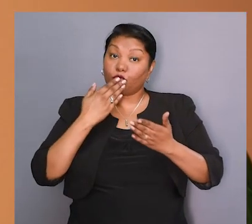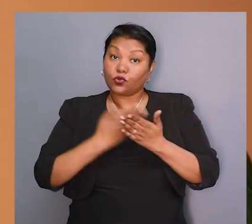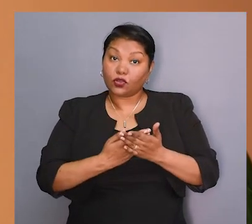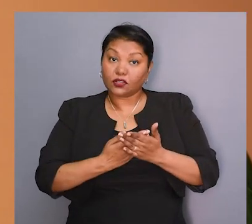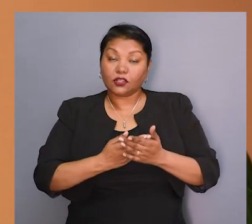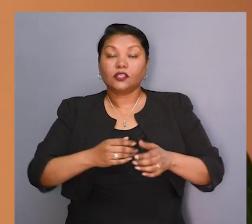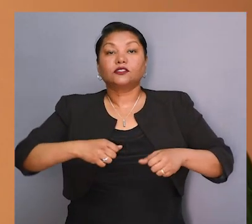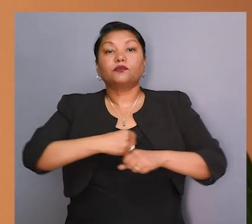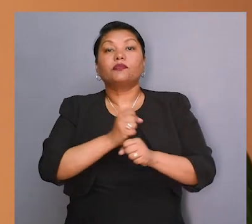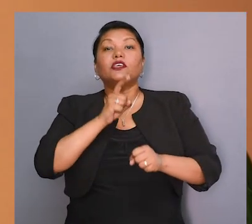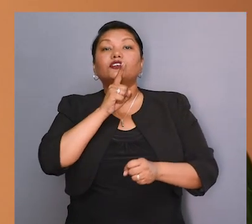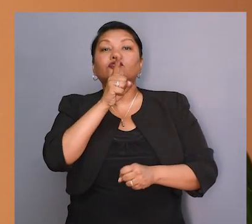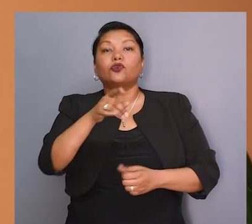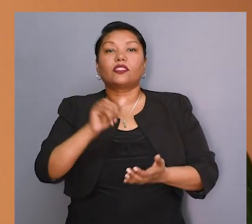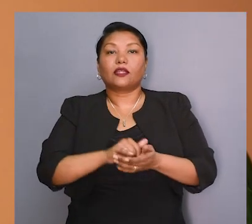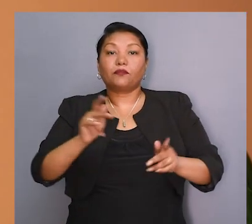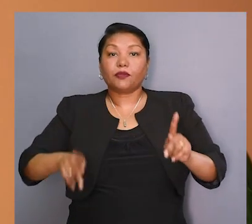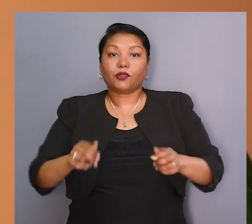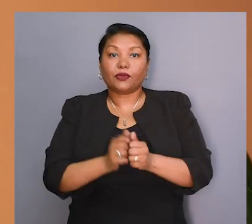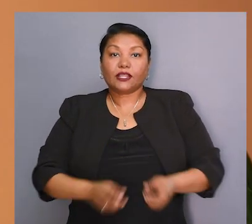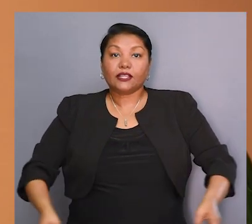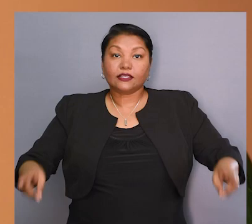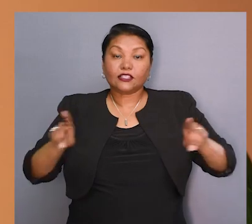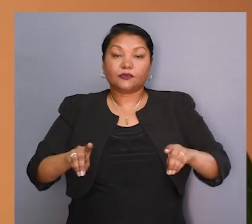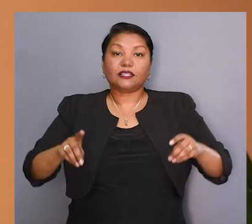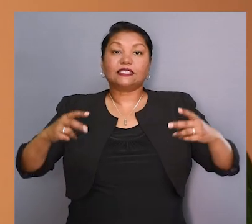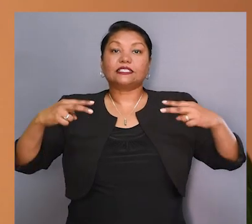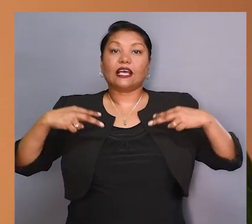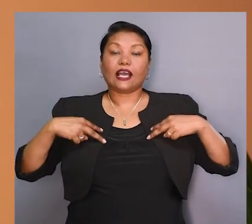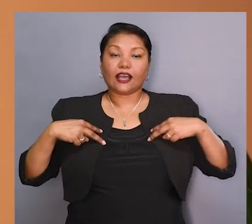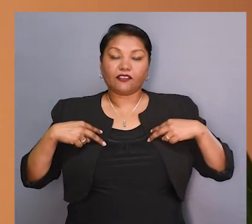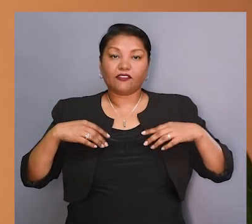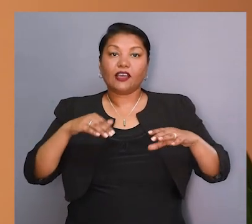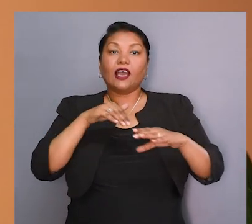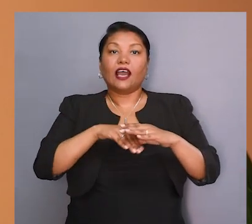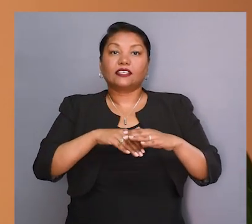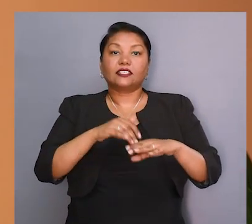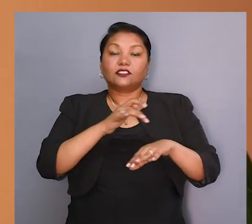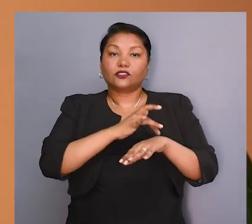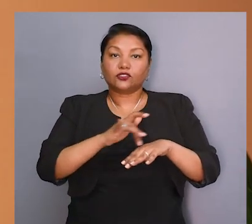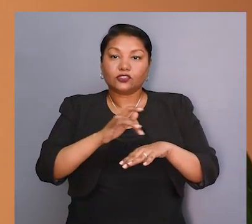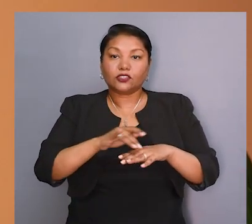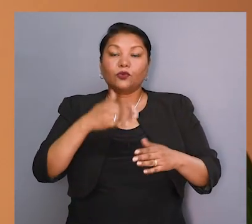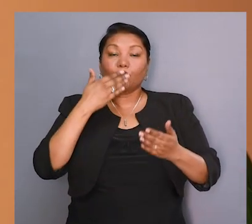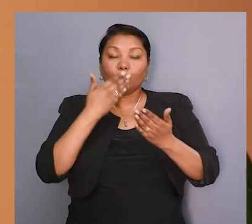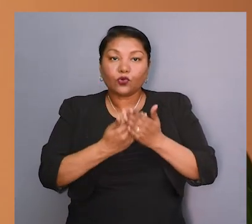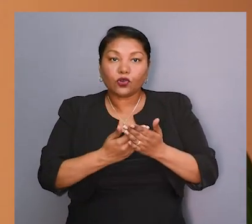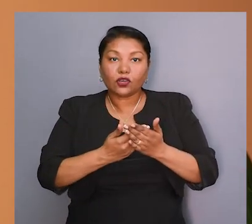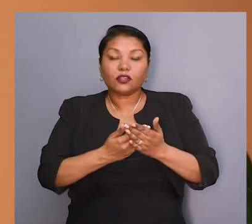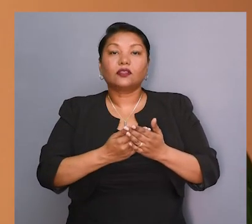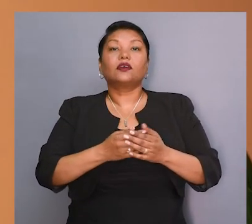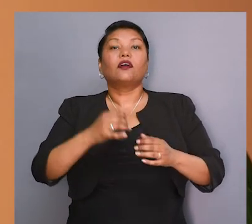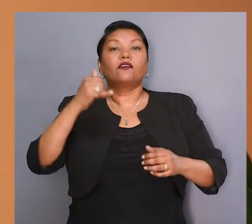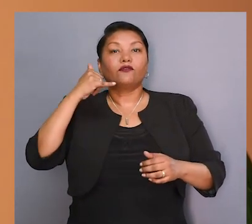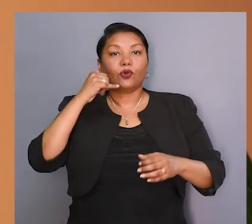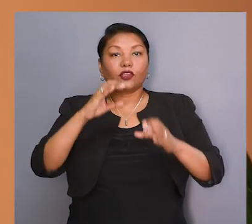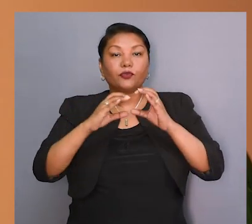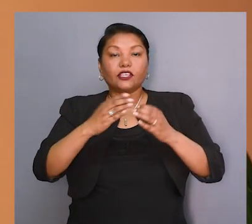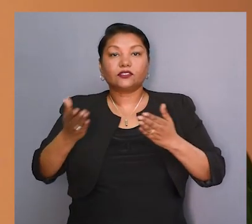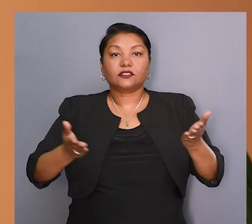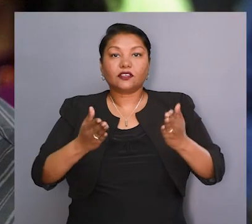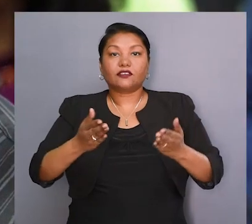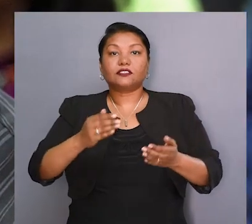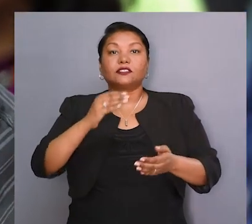with disabilities have access to affordable, basic mobile telecommunications services to enhance